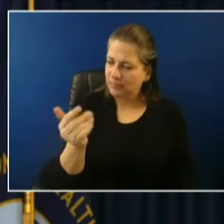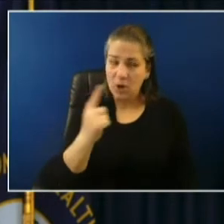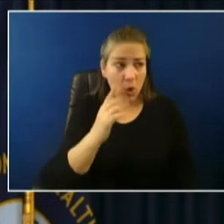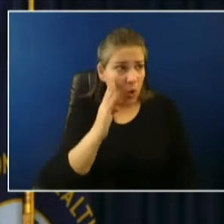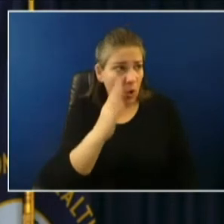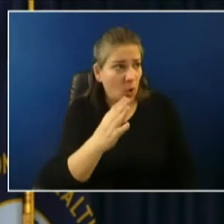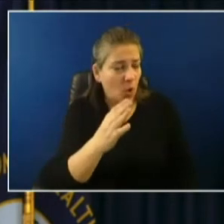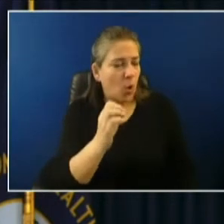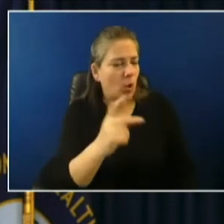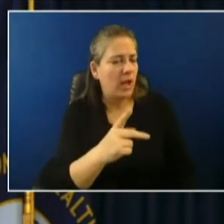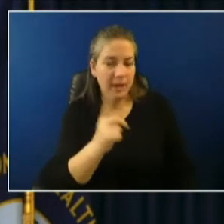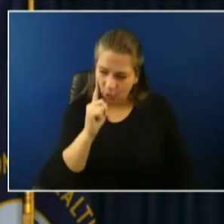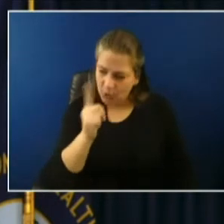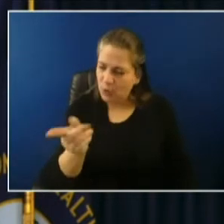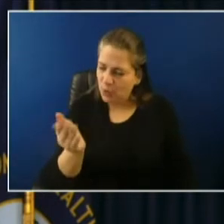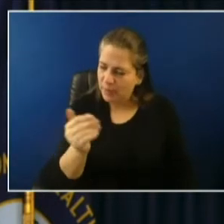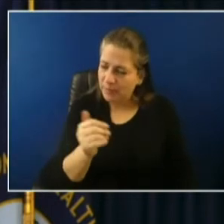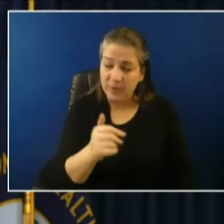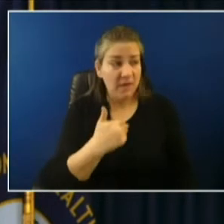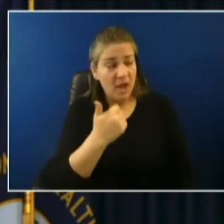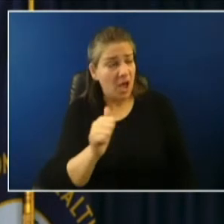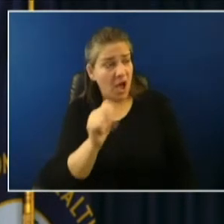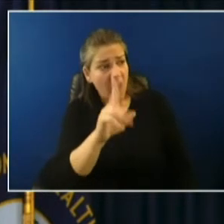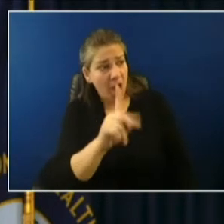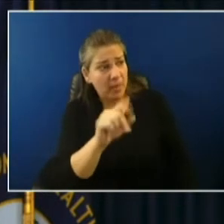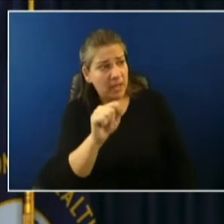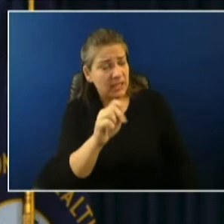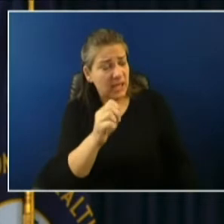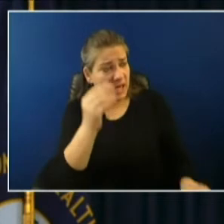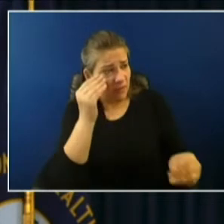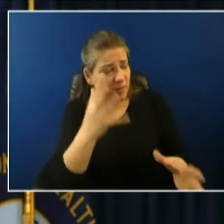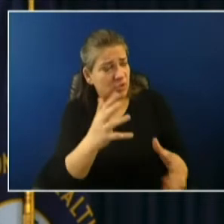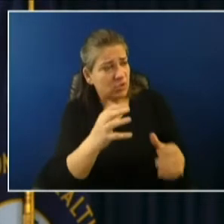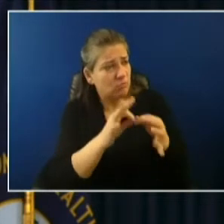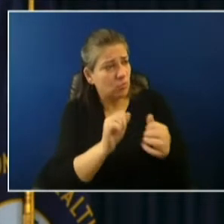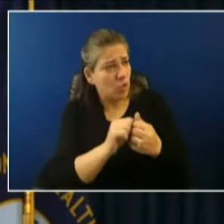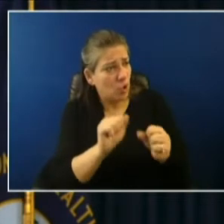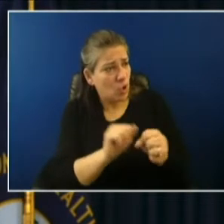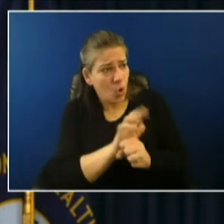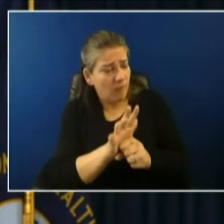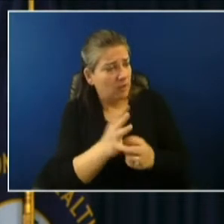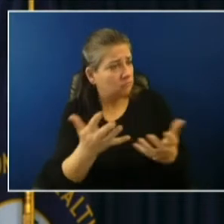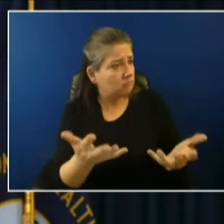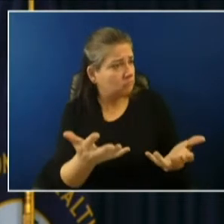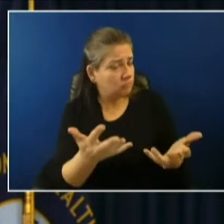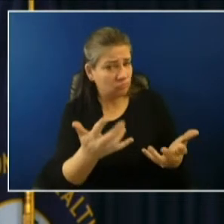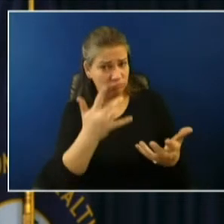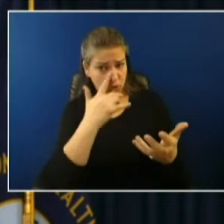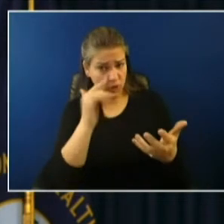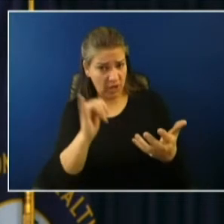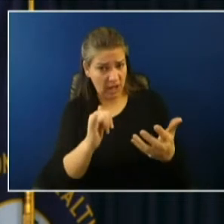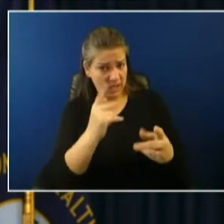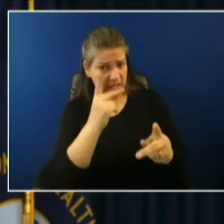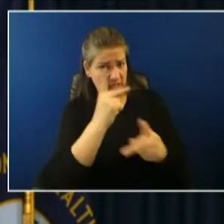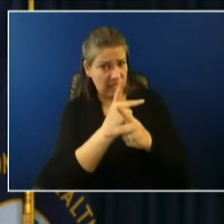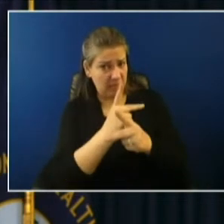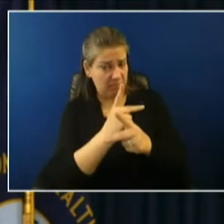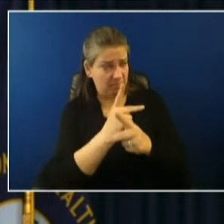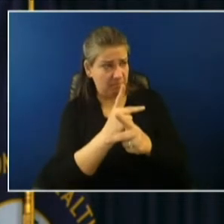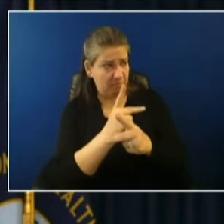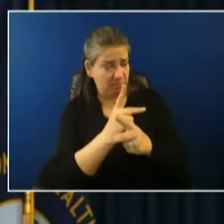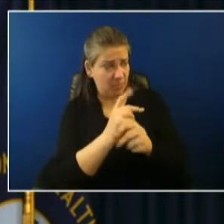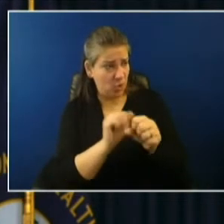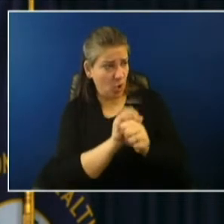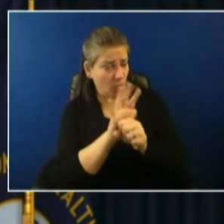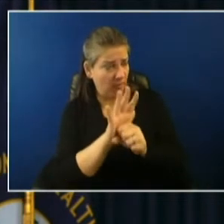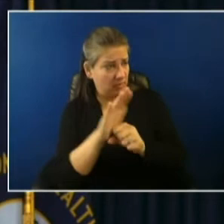I can hear you, Debbie. Do you have any updated information on COVID today? And does it look like cases are continuing to decline?